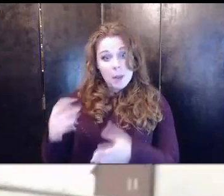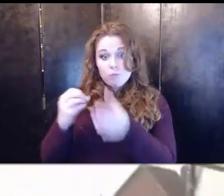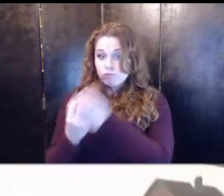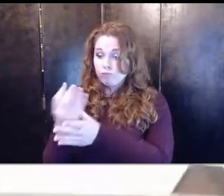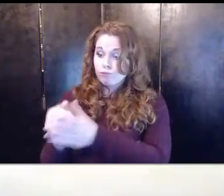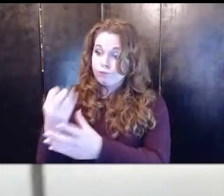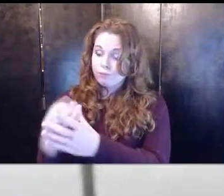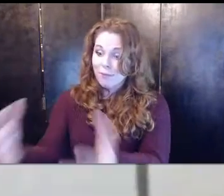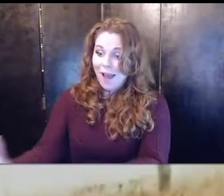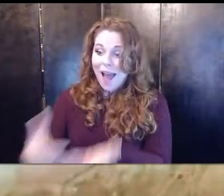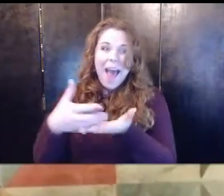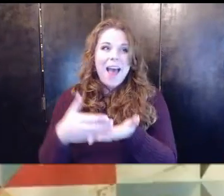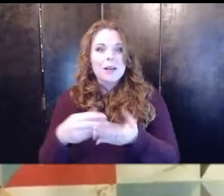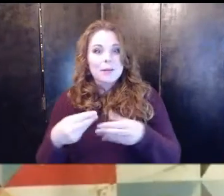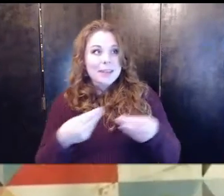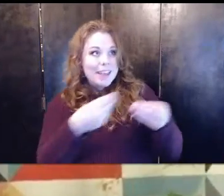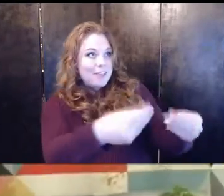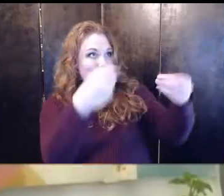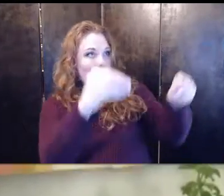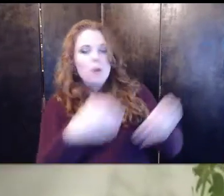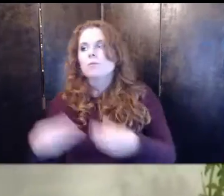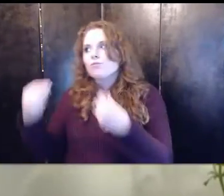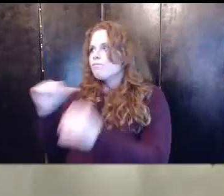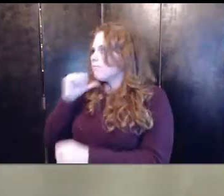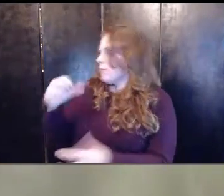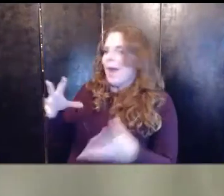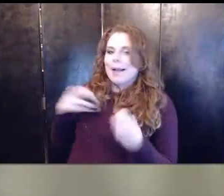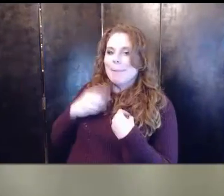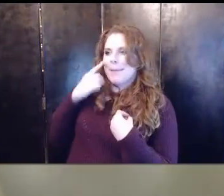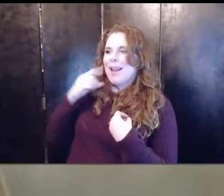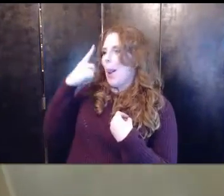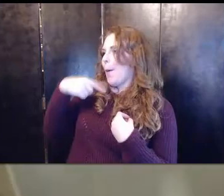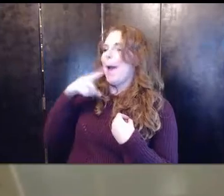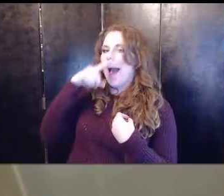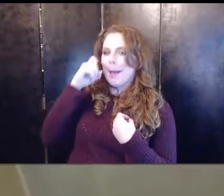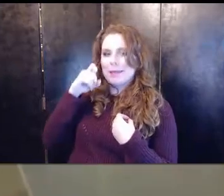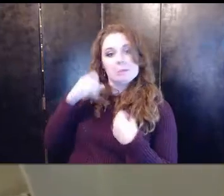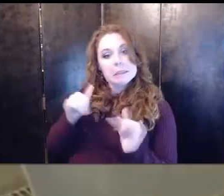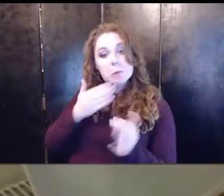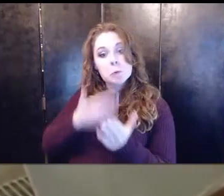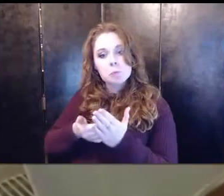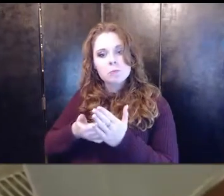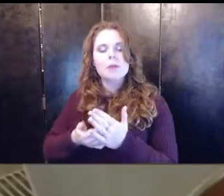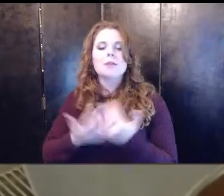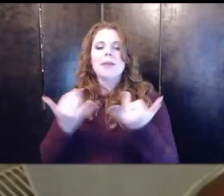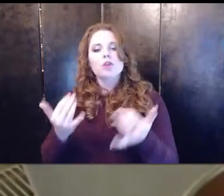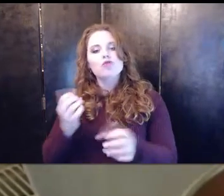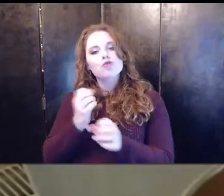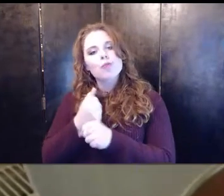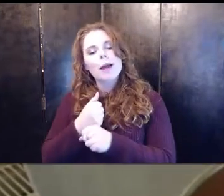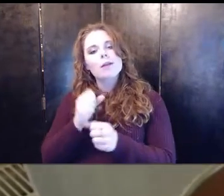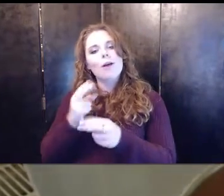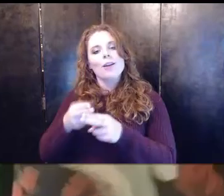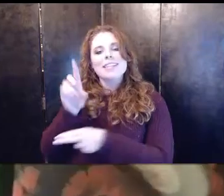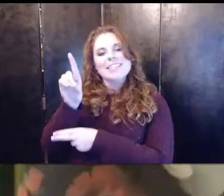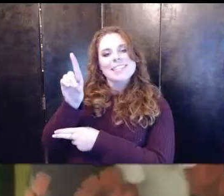accept because they don't look good. But this foundation is now taking this ugly produce and turning it into what they're calling